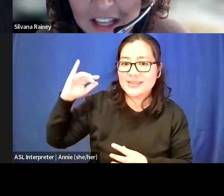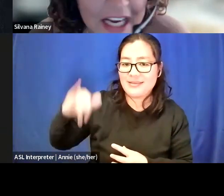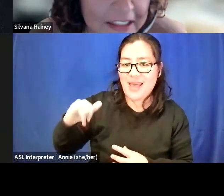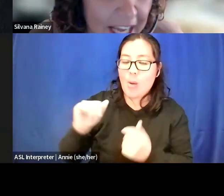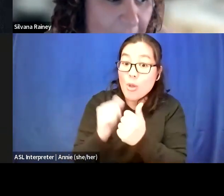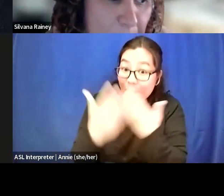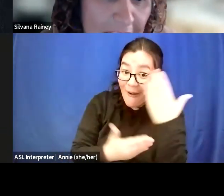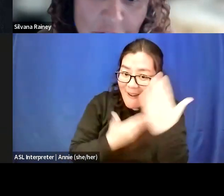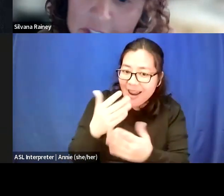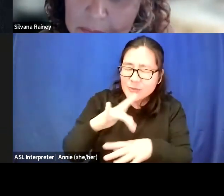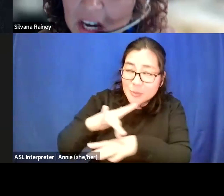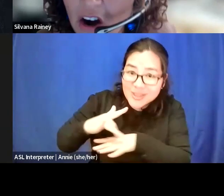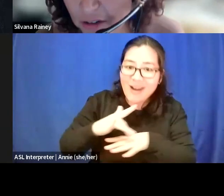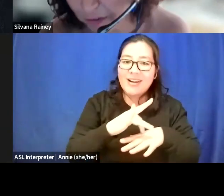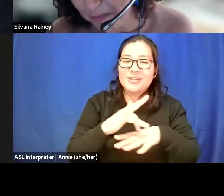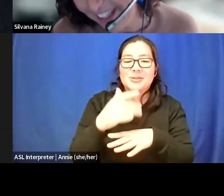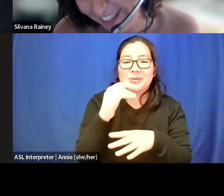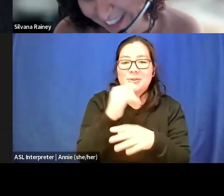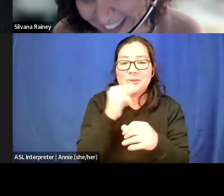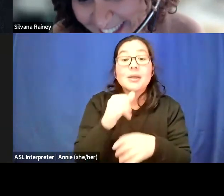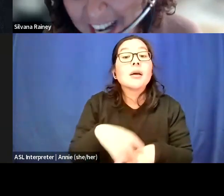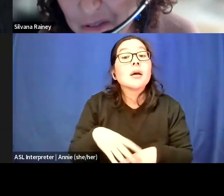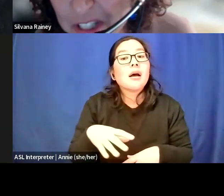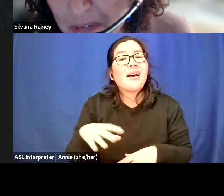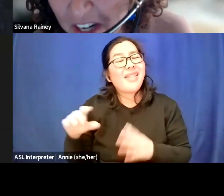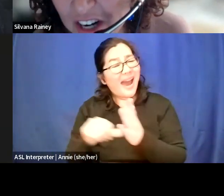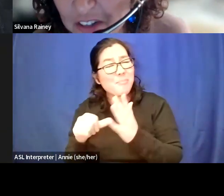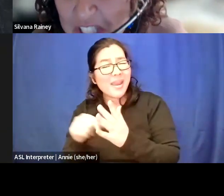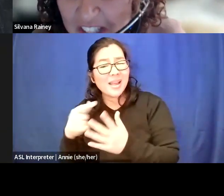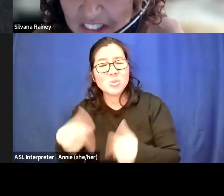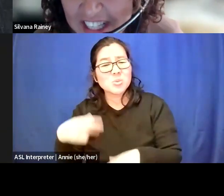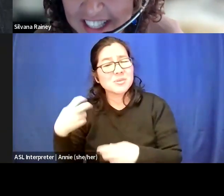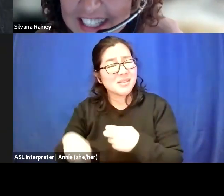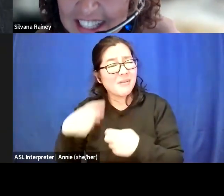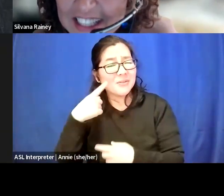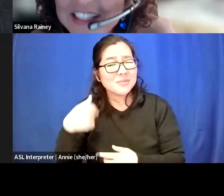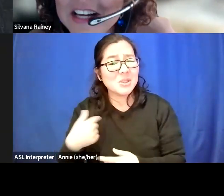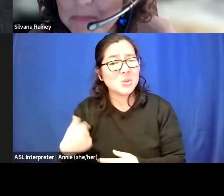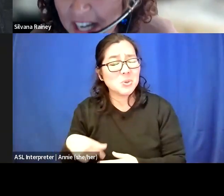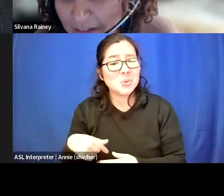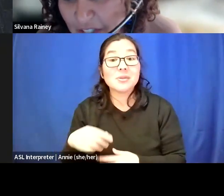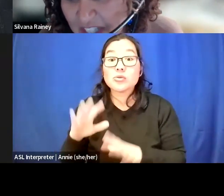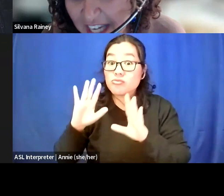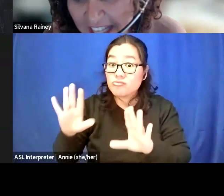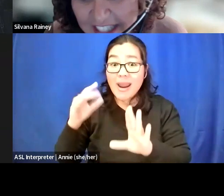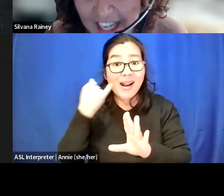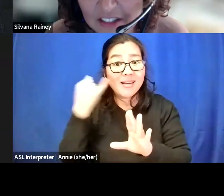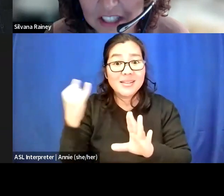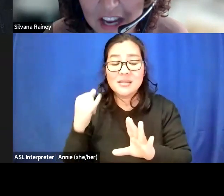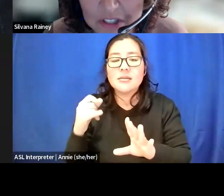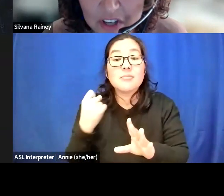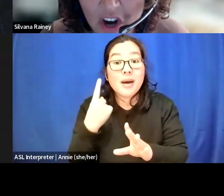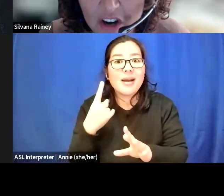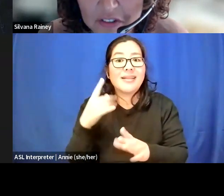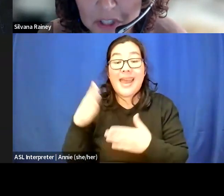hands. That page was a bit hard for me. It was a bit hard. It was a great idea, but I have to say at the end of